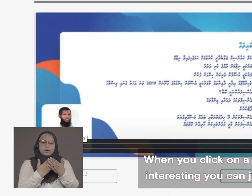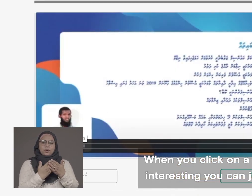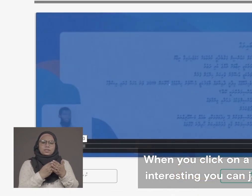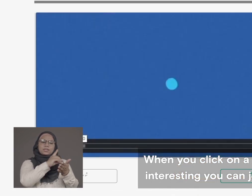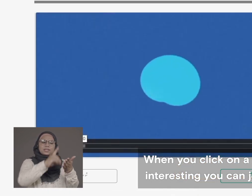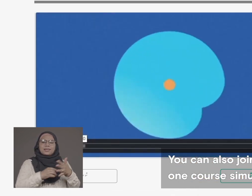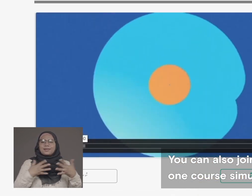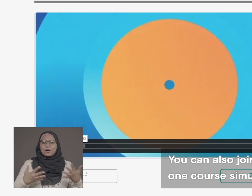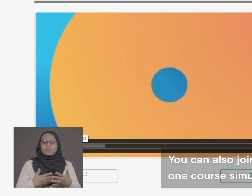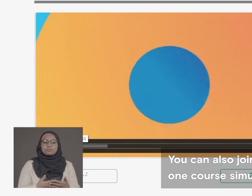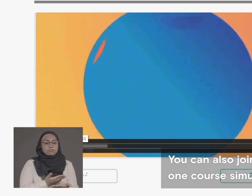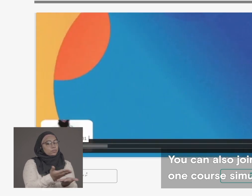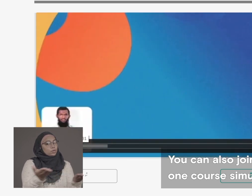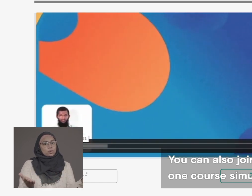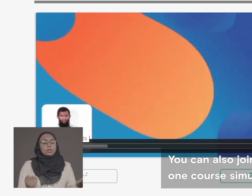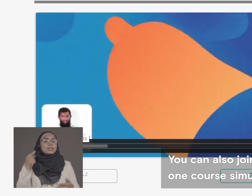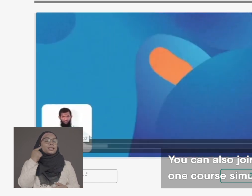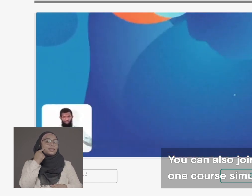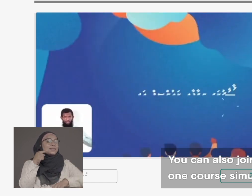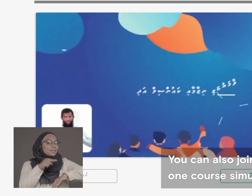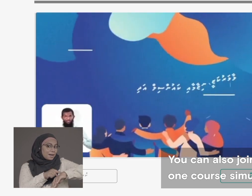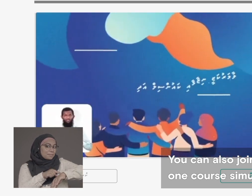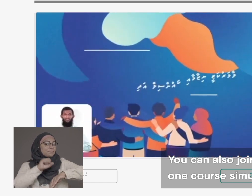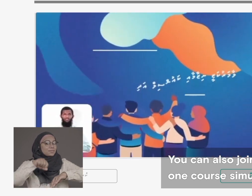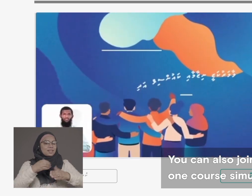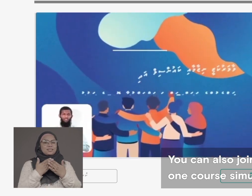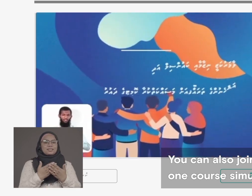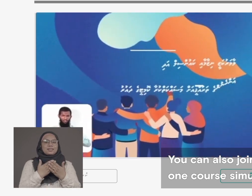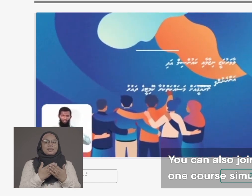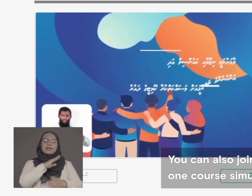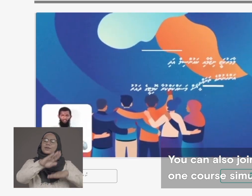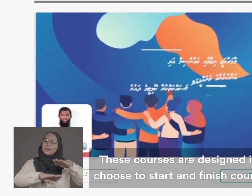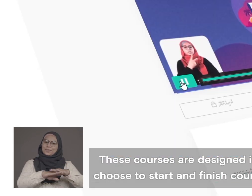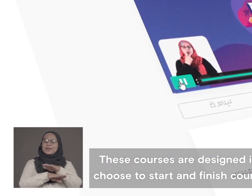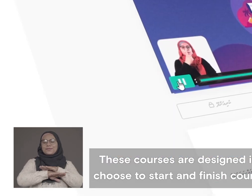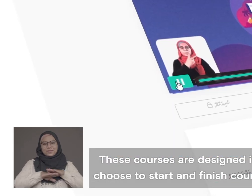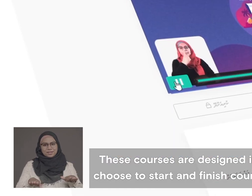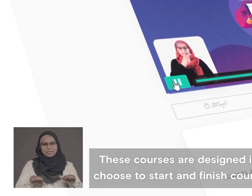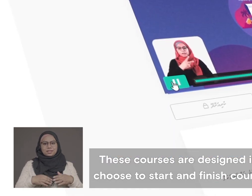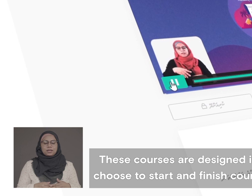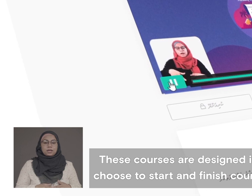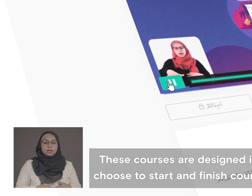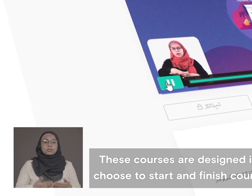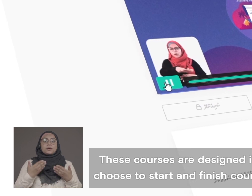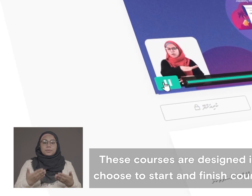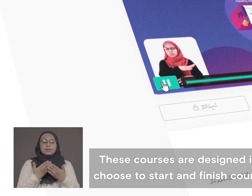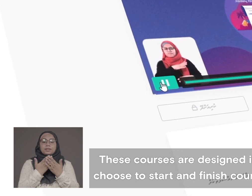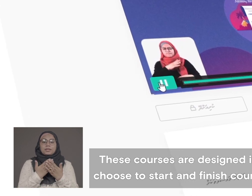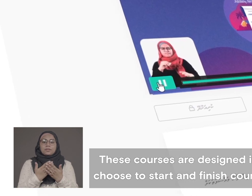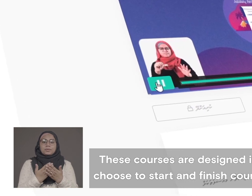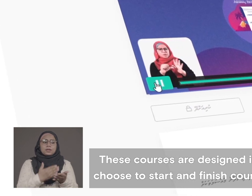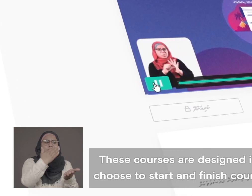heka bääveri vevene, adi ek koha vure gina kohu gaves evvakutaku bääveri vevidaane. Mi kosta faruma kure vifavani